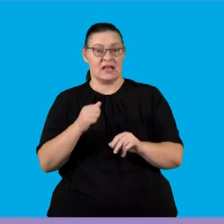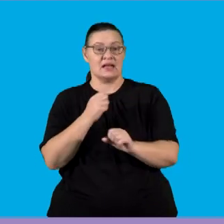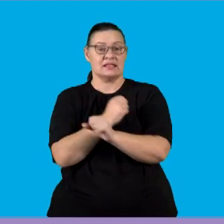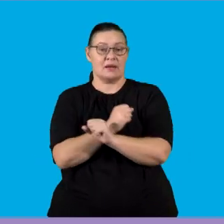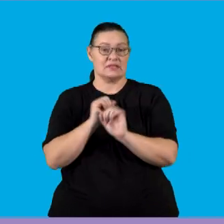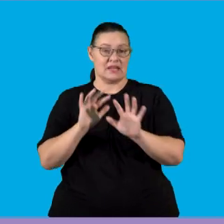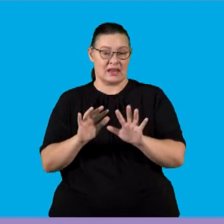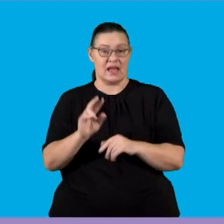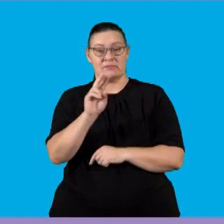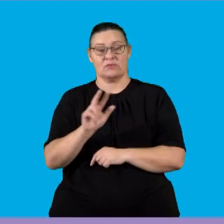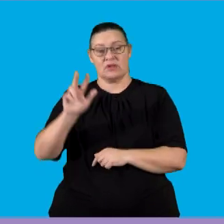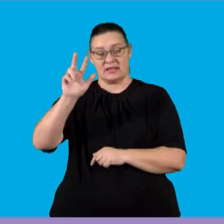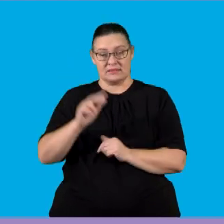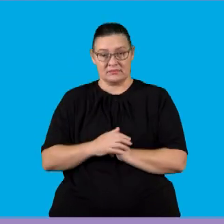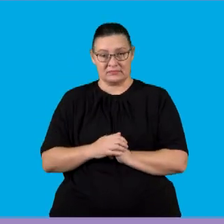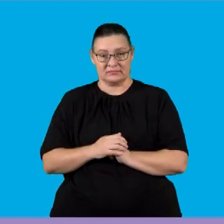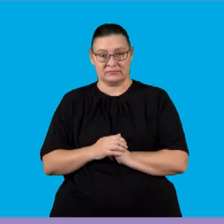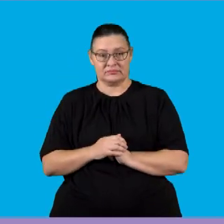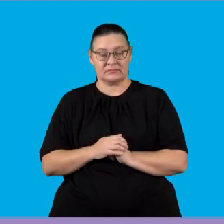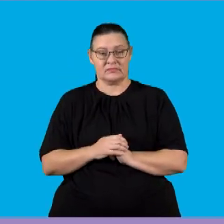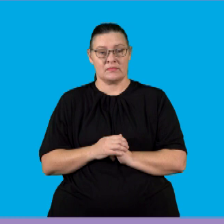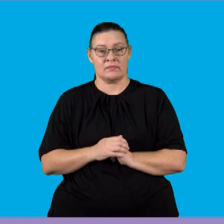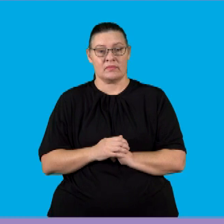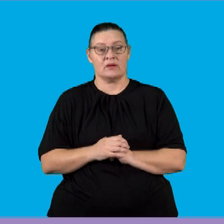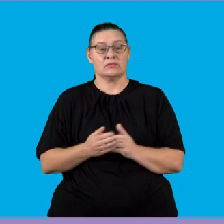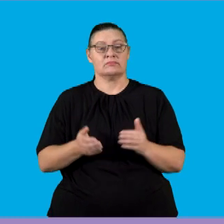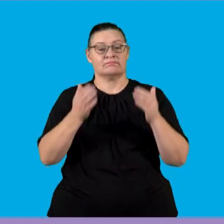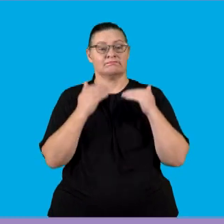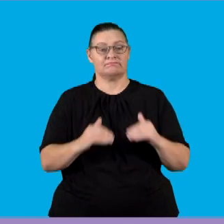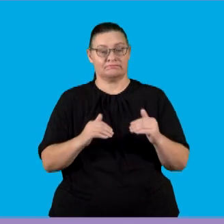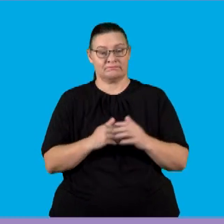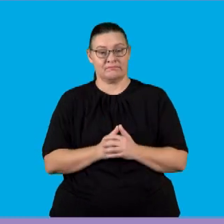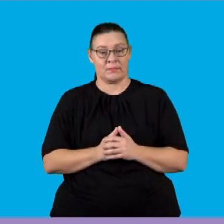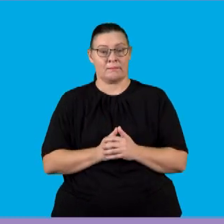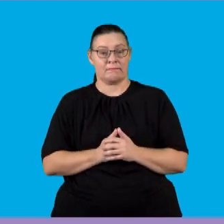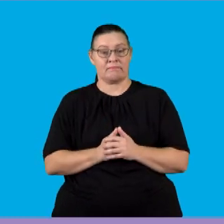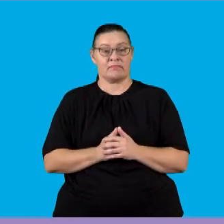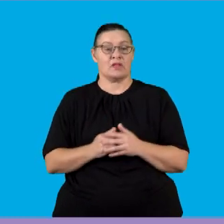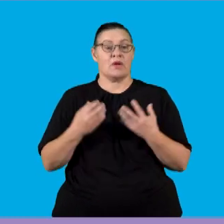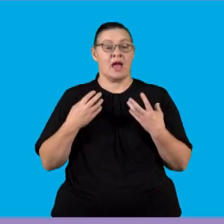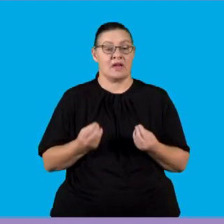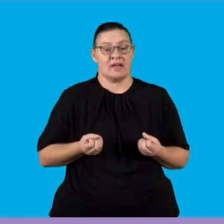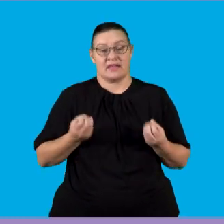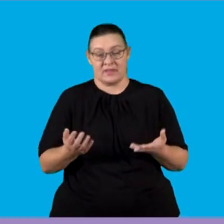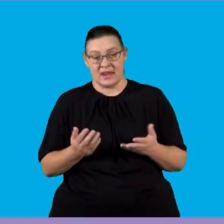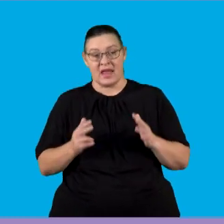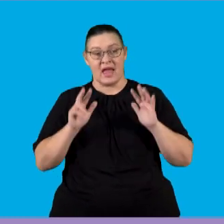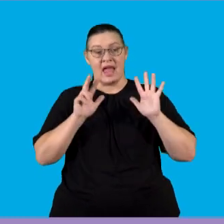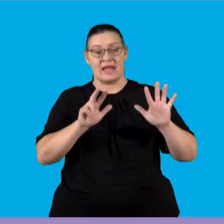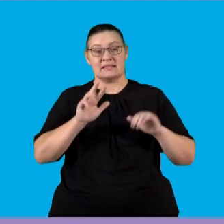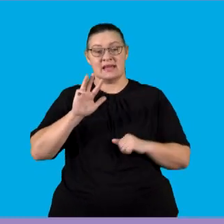by 10 exponent 8. Let's go over to our next one. So there we have been given